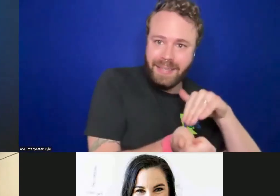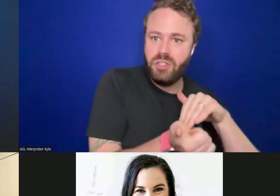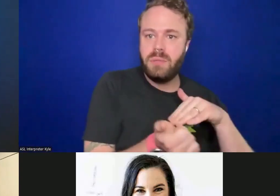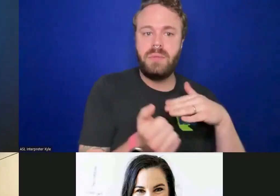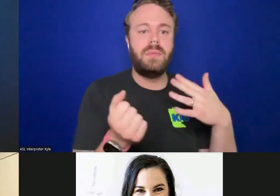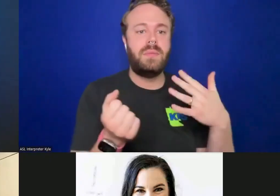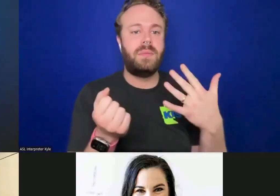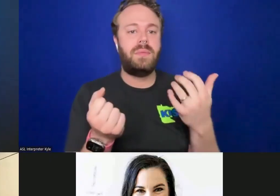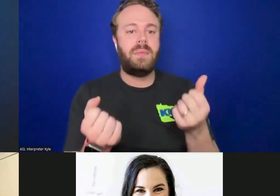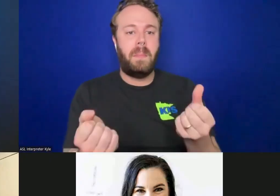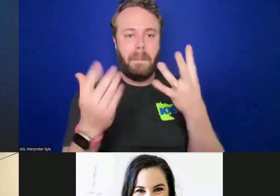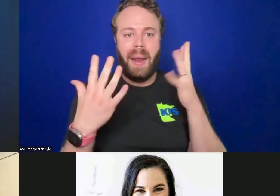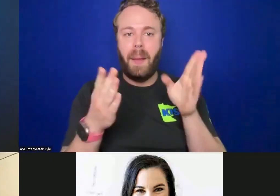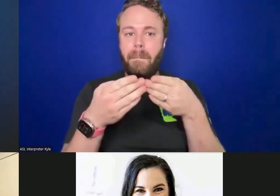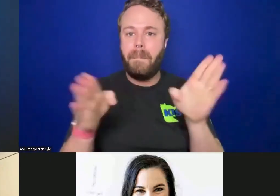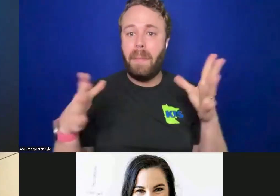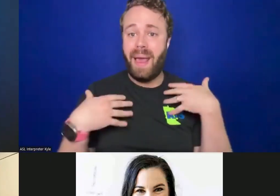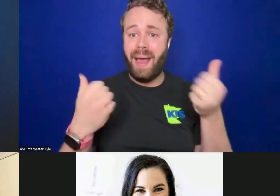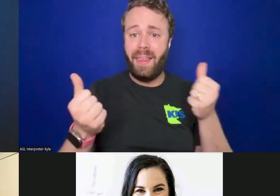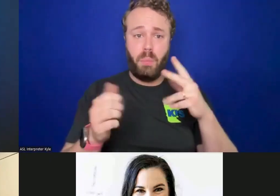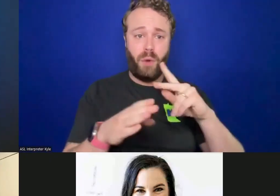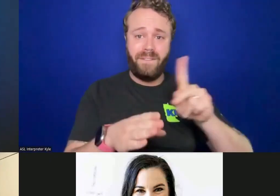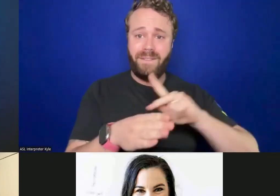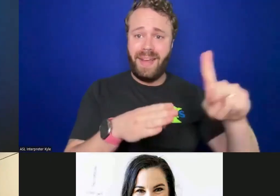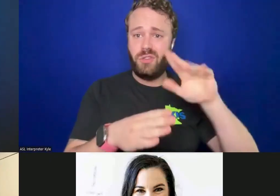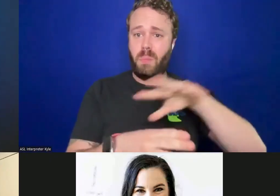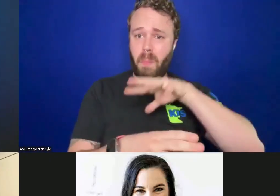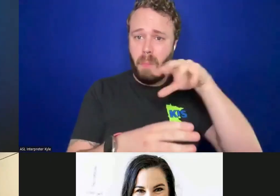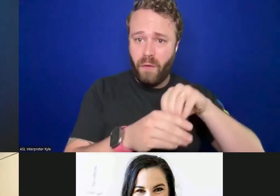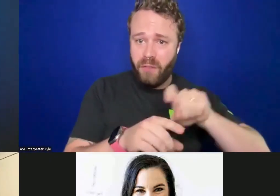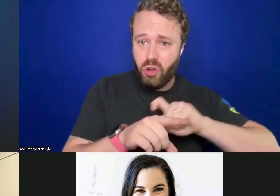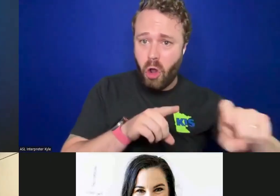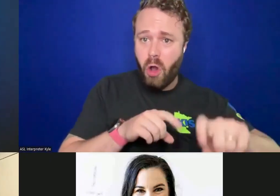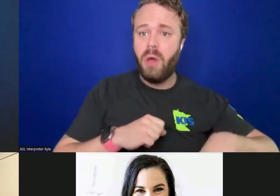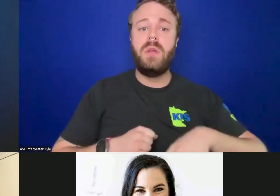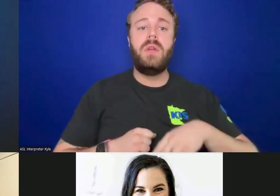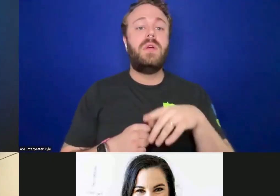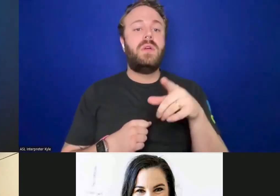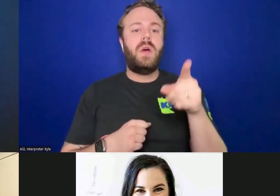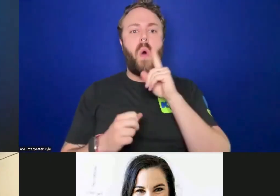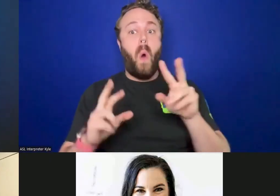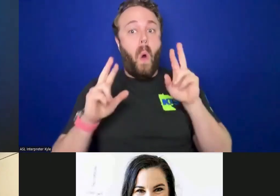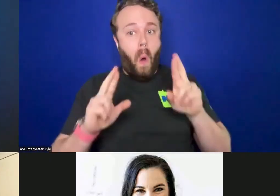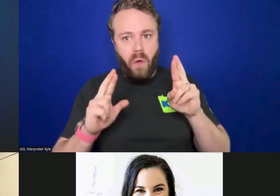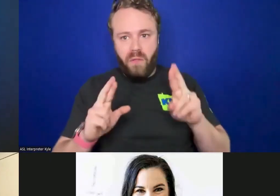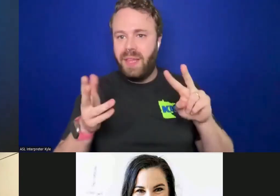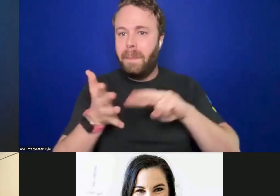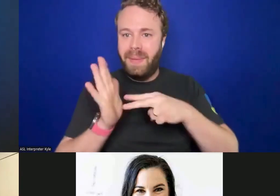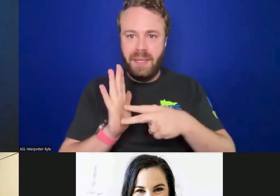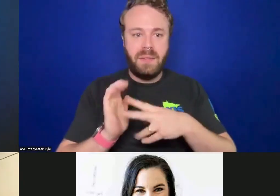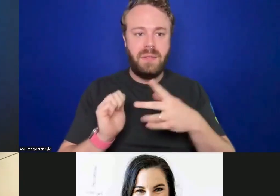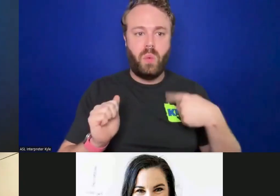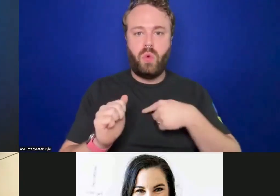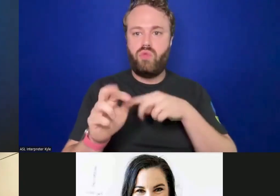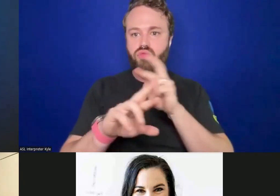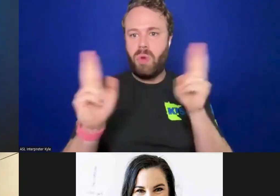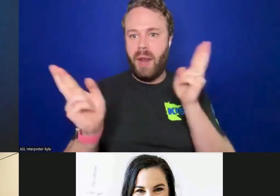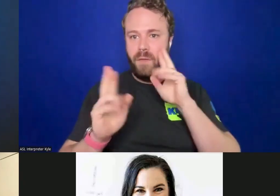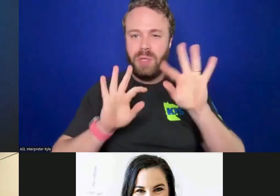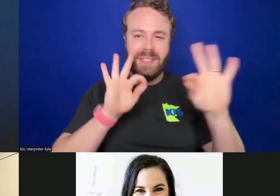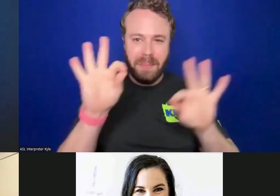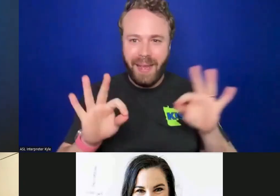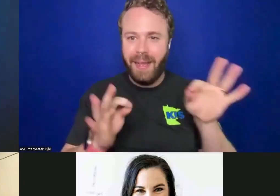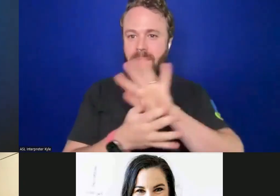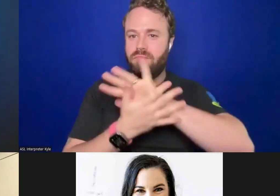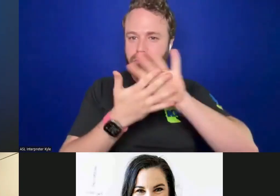call. For all of you, we hope it means being ready to explain the current guidance clearly and